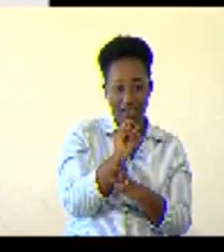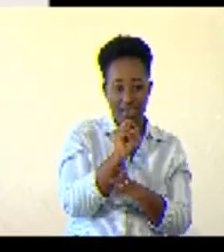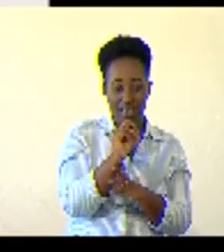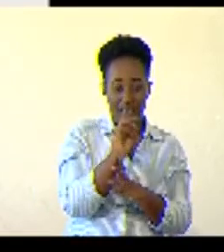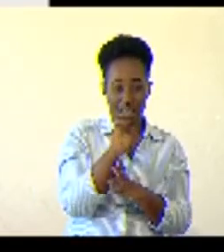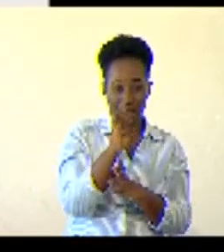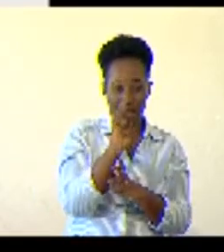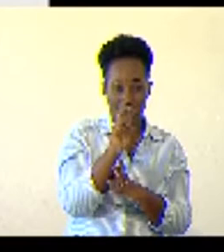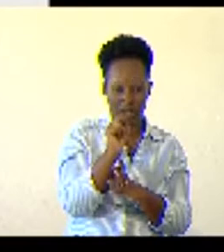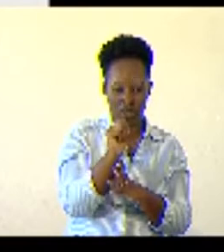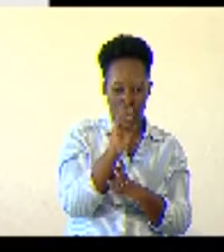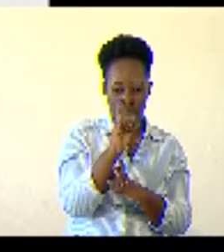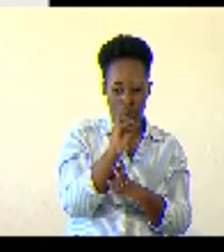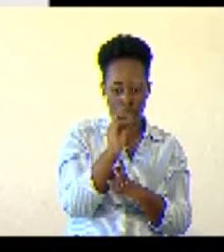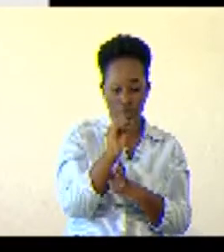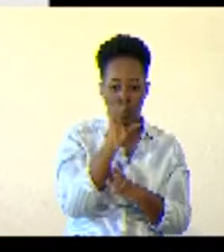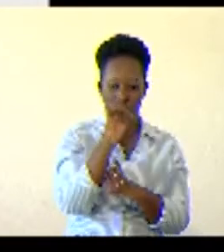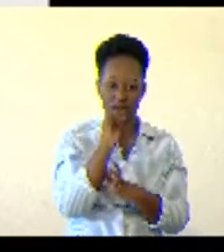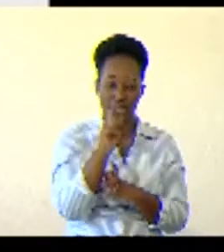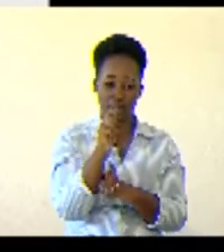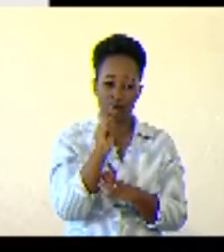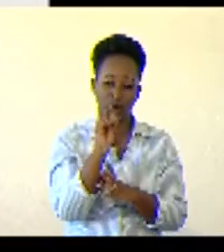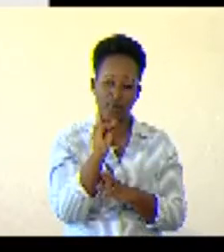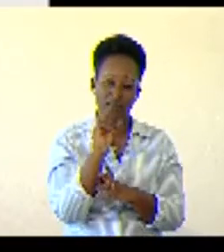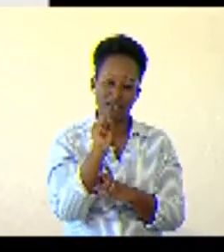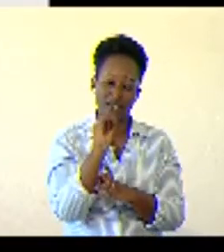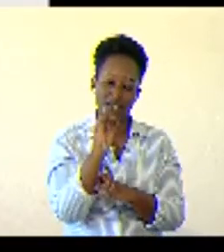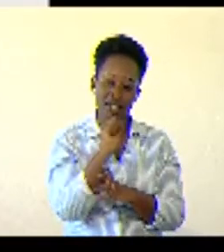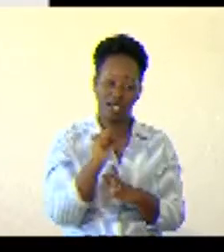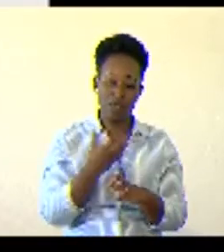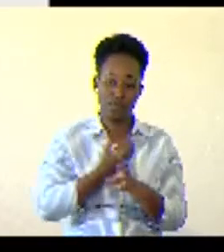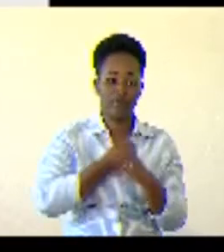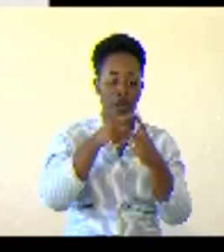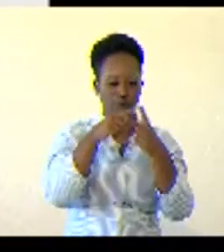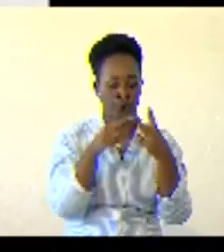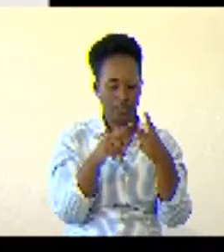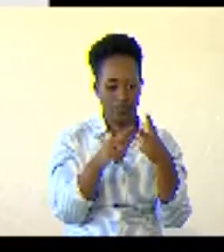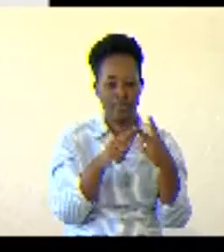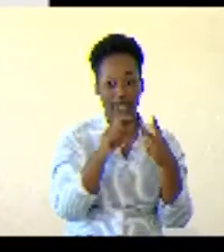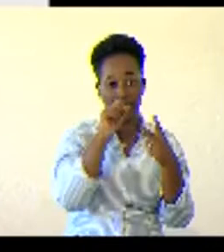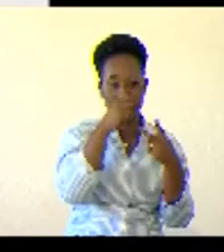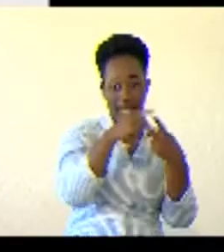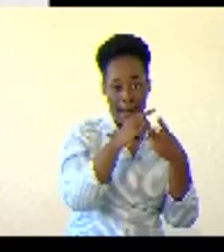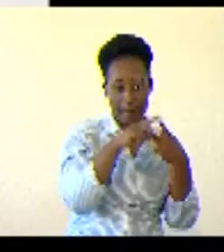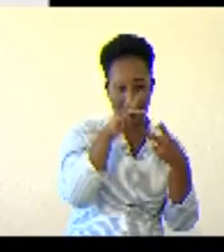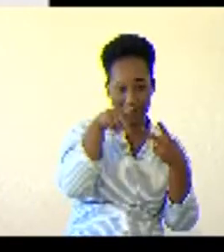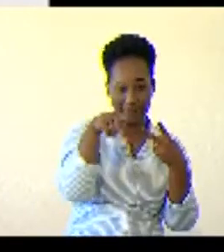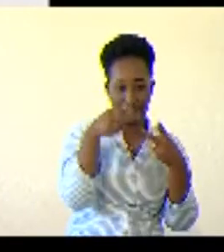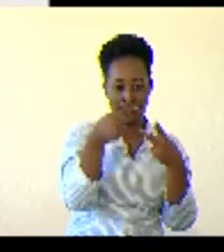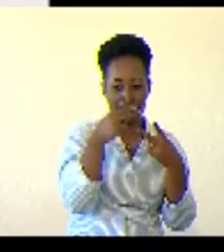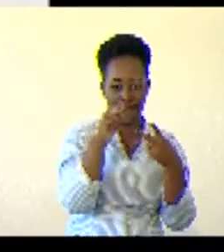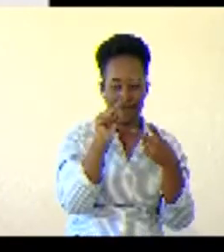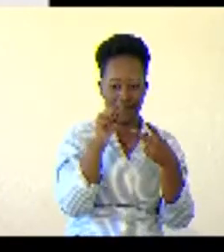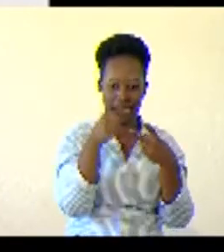have two types. We have phagocytosis, and we also have pinocytosis, and we also